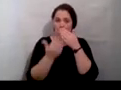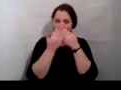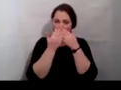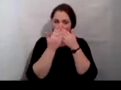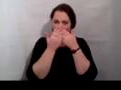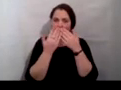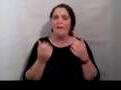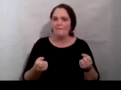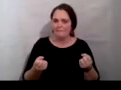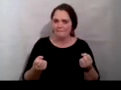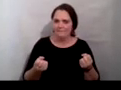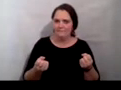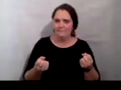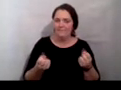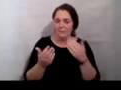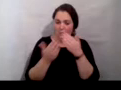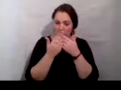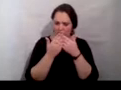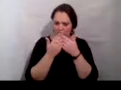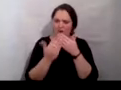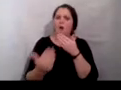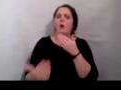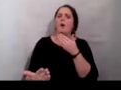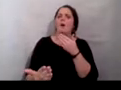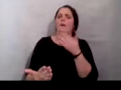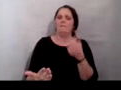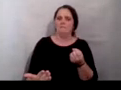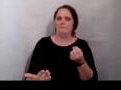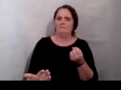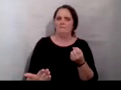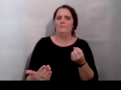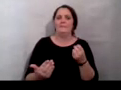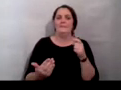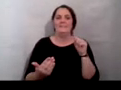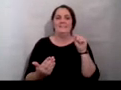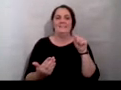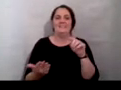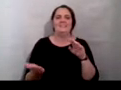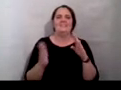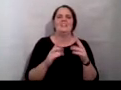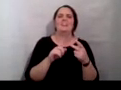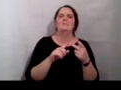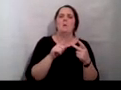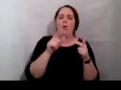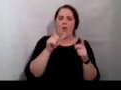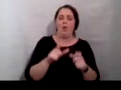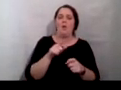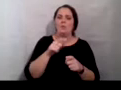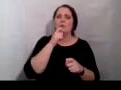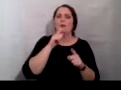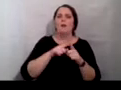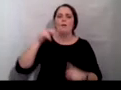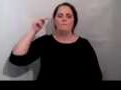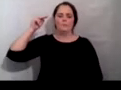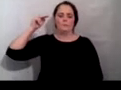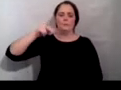or something. So we're right up close. And then over here, we're almost like an aerial view of that,